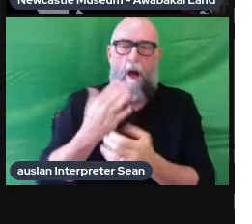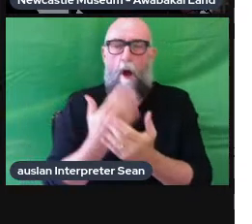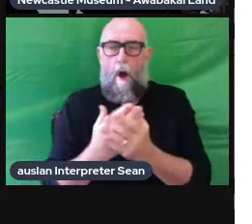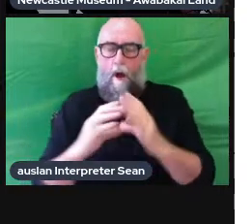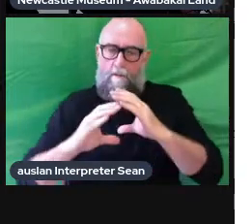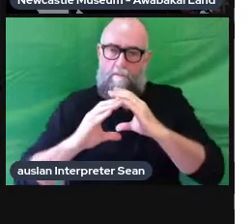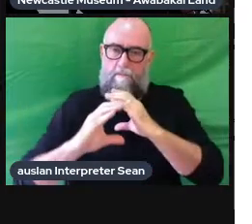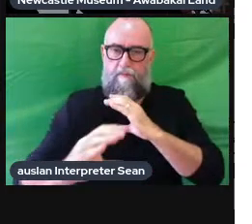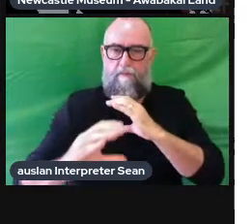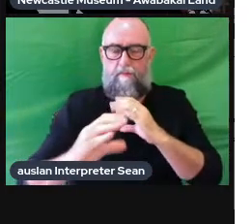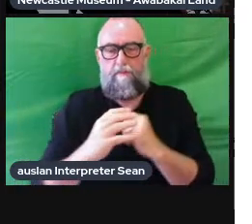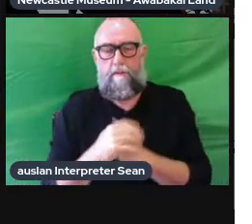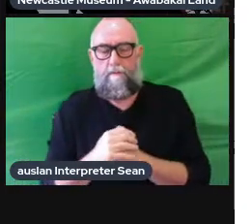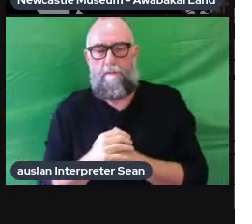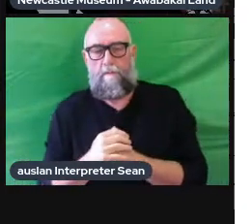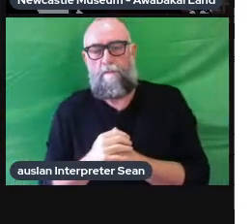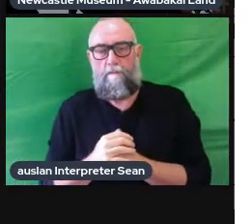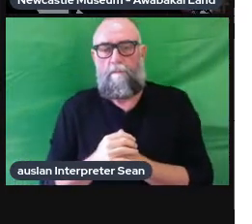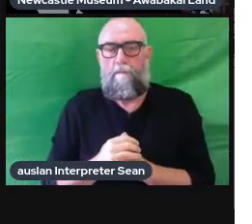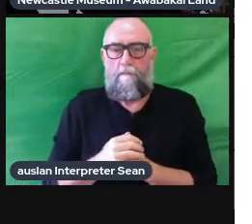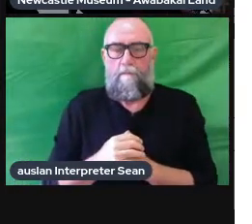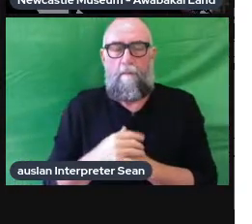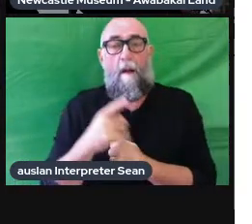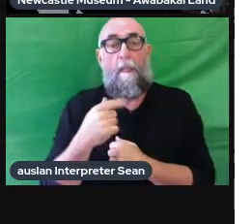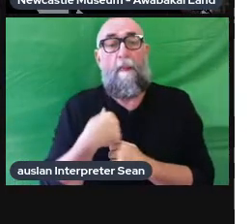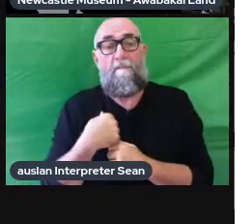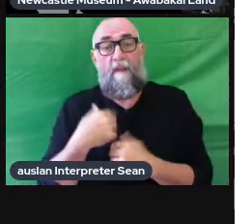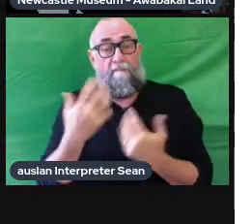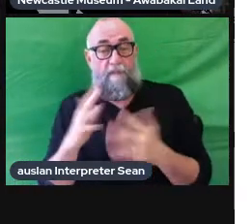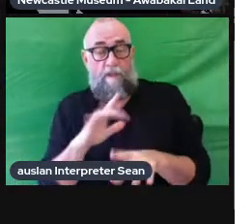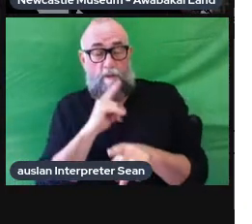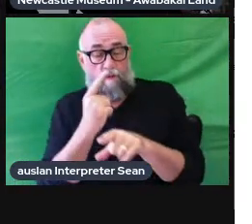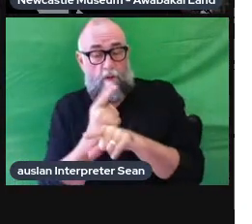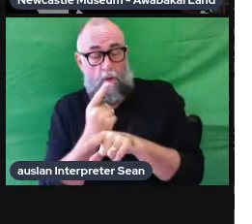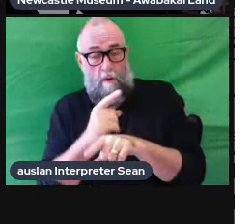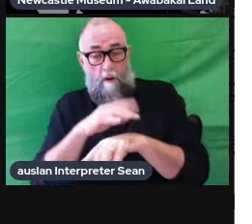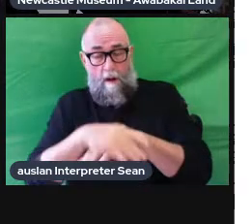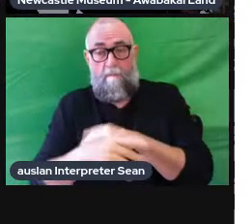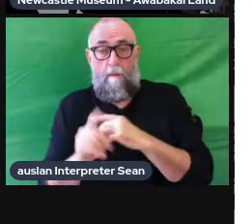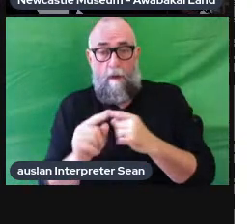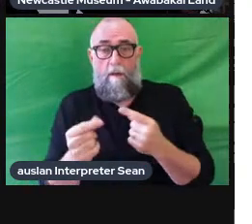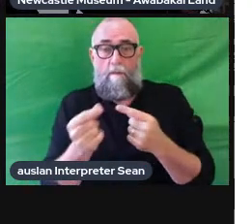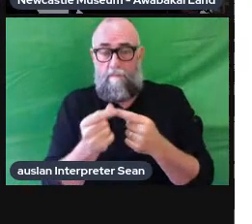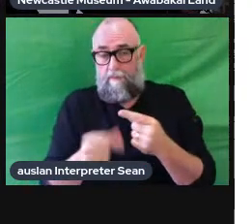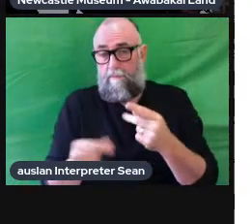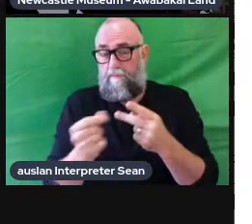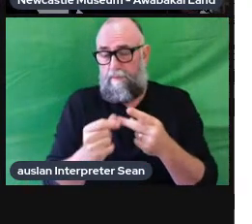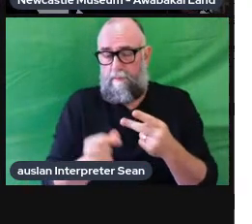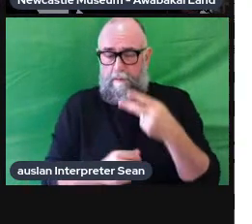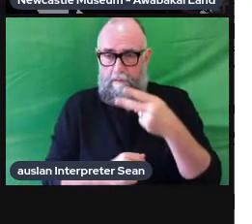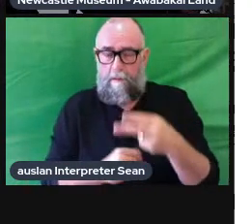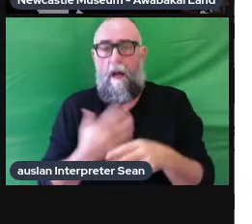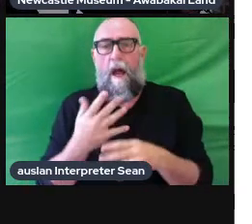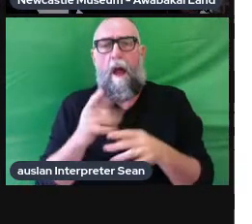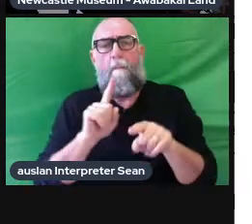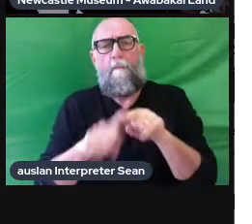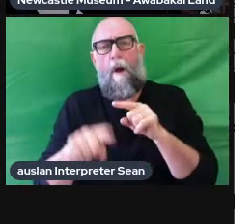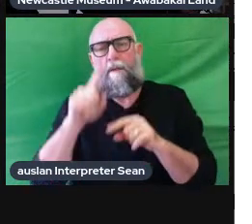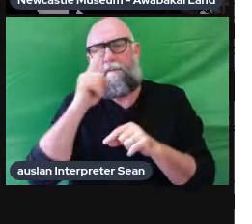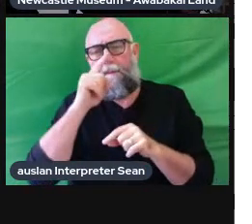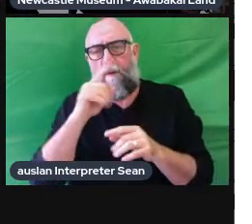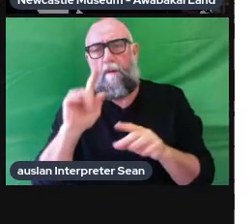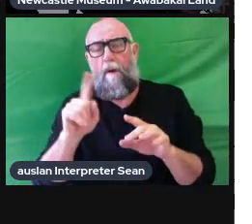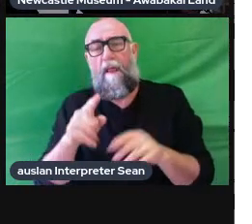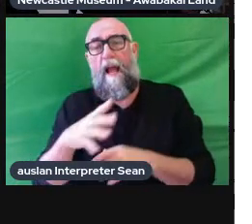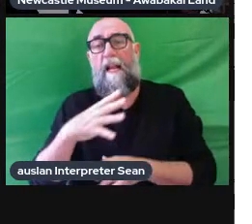blood pressure. A couple of points that I'll mention at this stage. For many people, a combination of medication